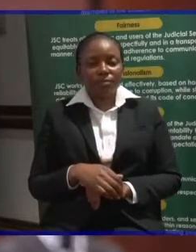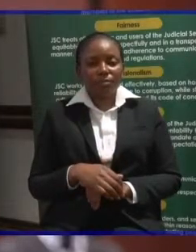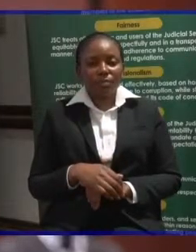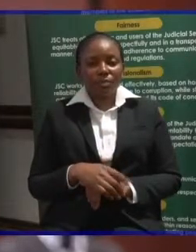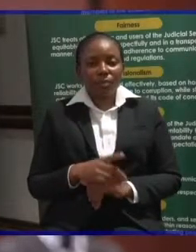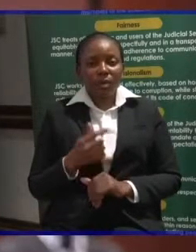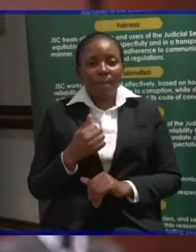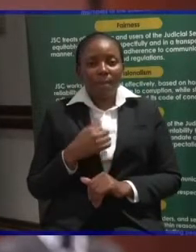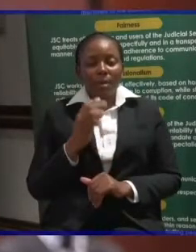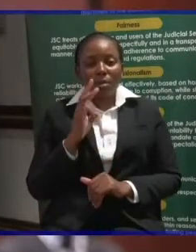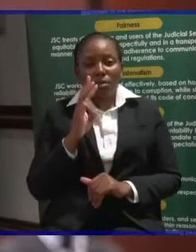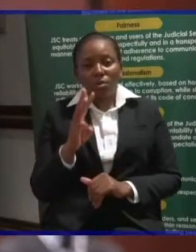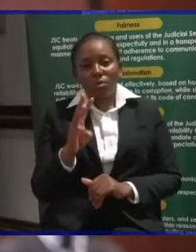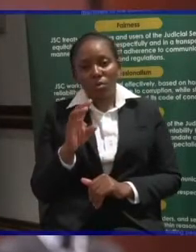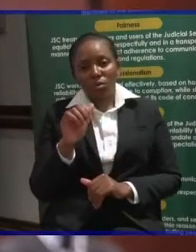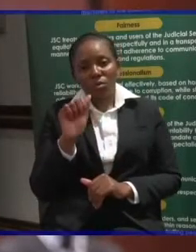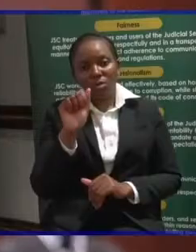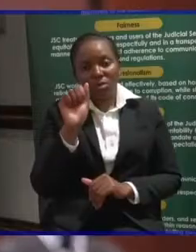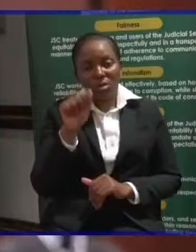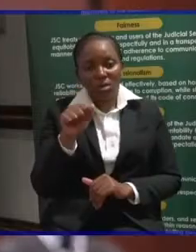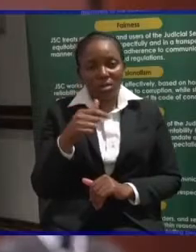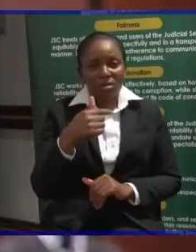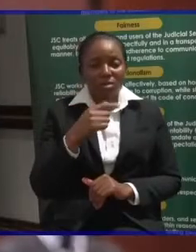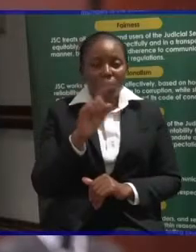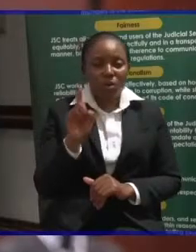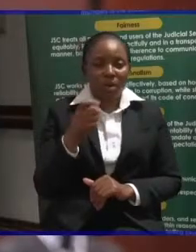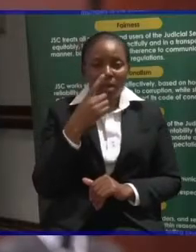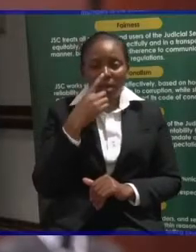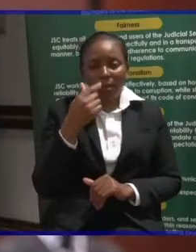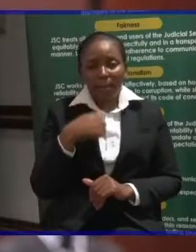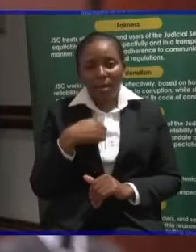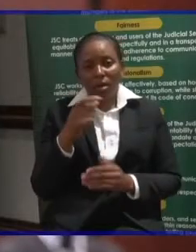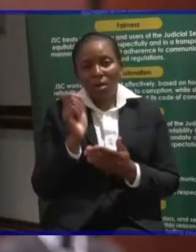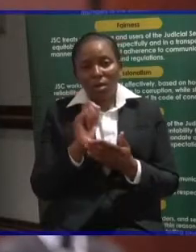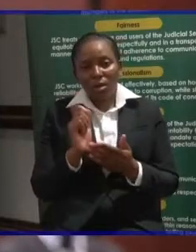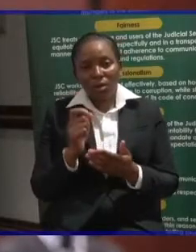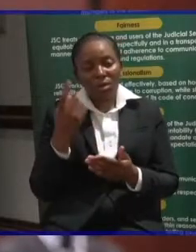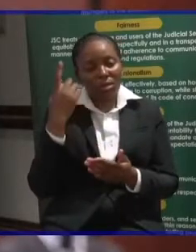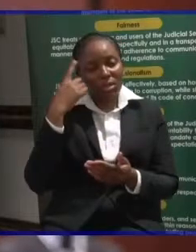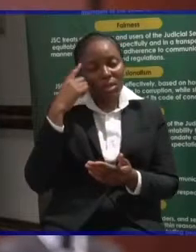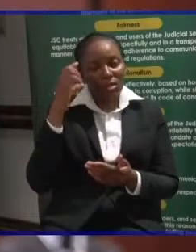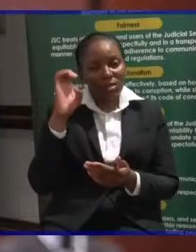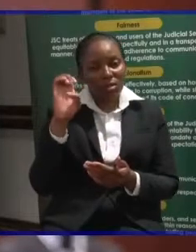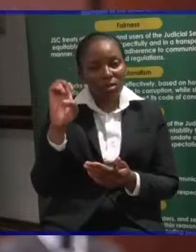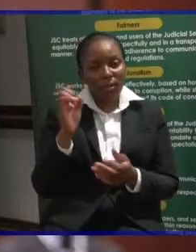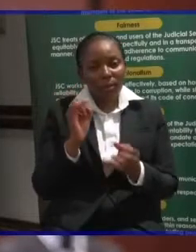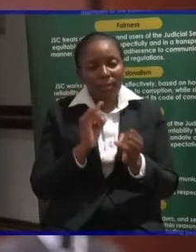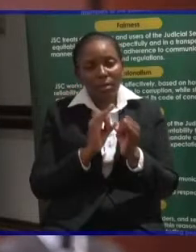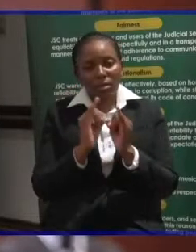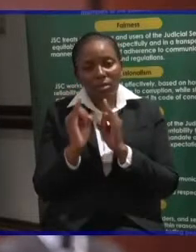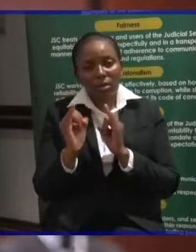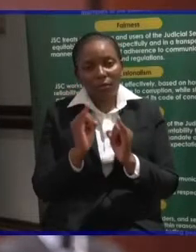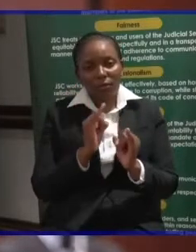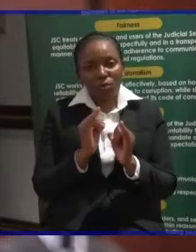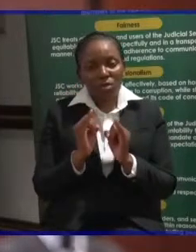I will concede that when I took the written interviews, I had not